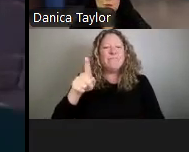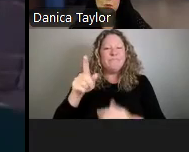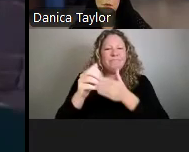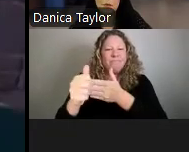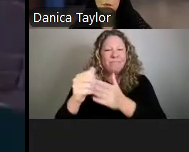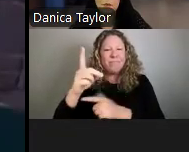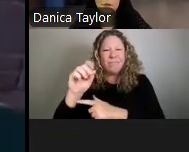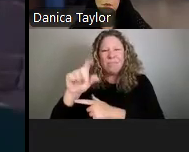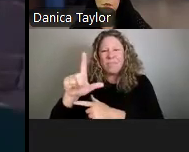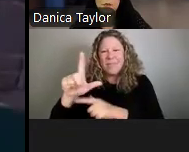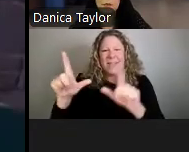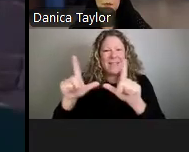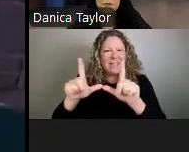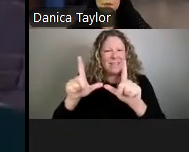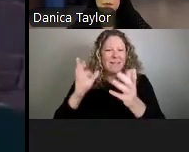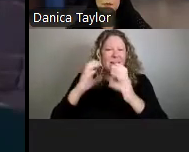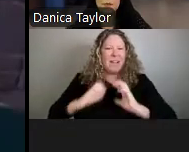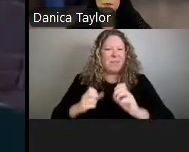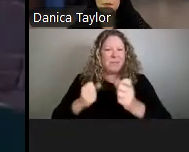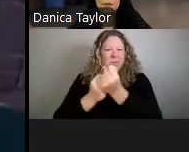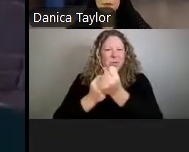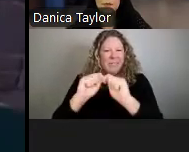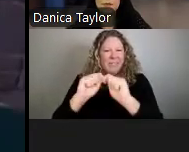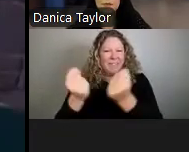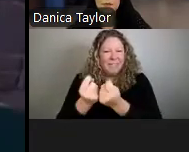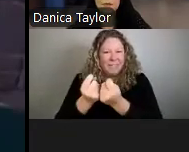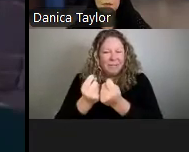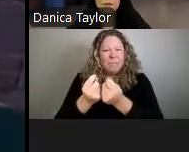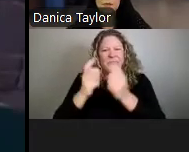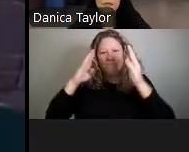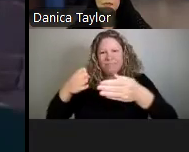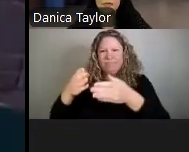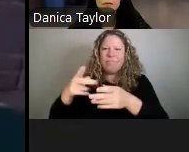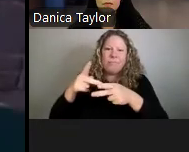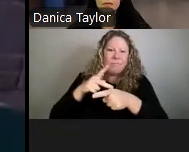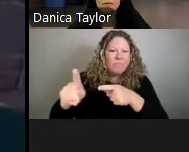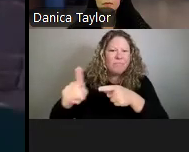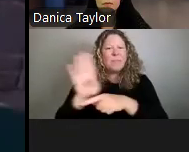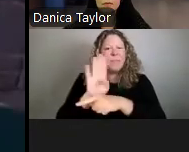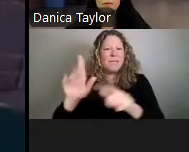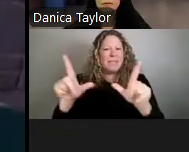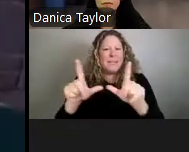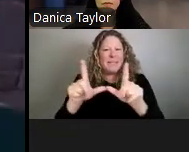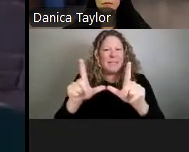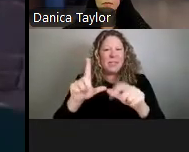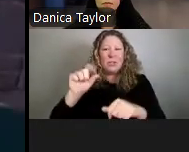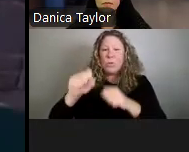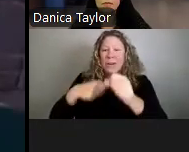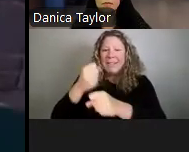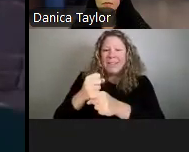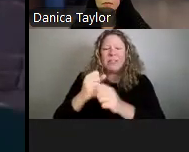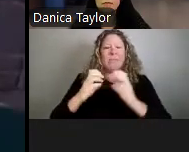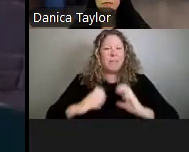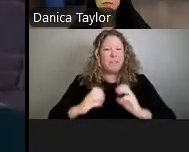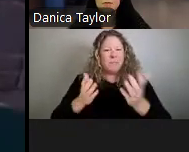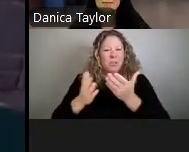DOL's licensing and customer support teams focused on professional and business licensing. With 20 years of customer service